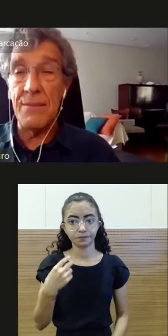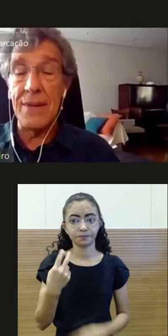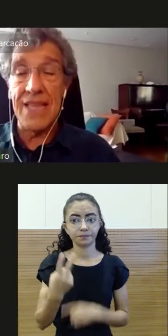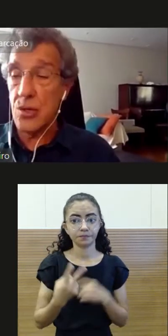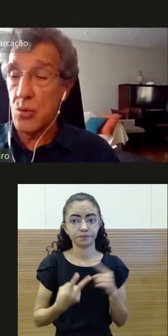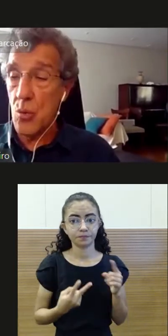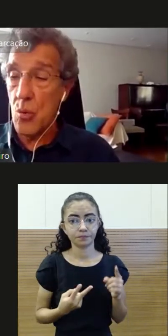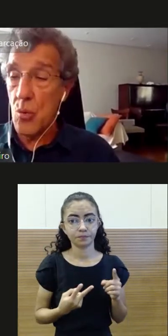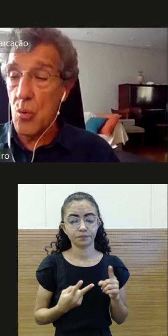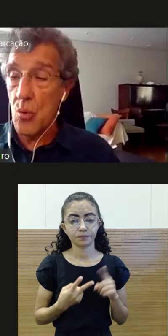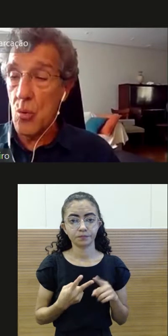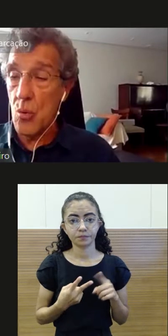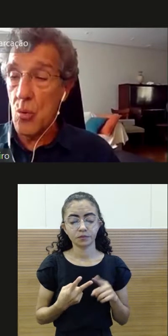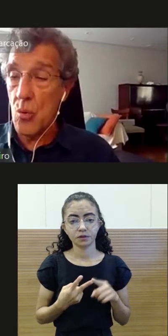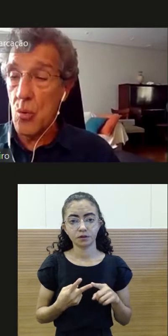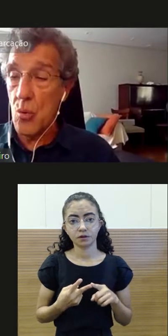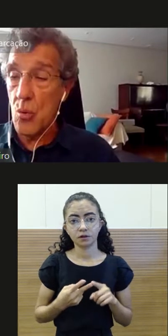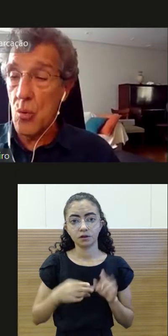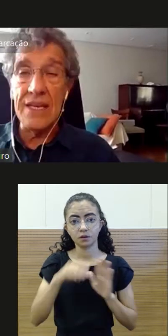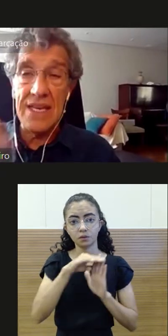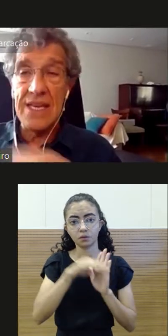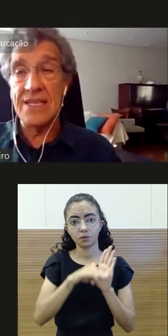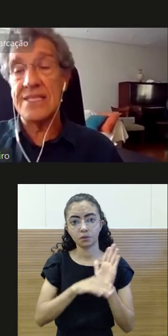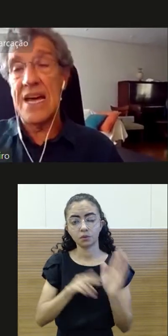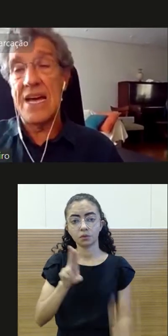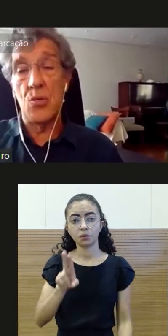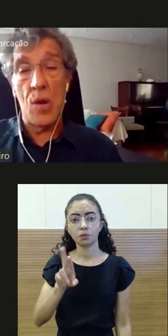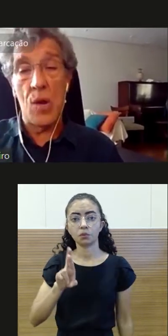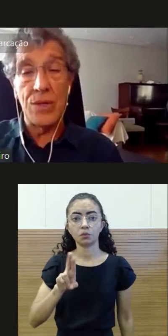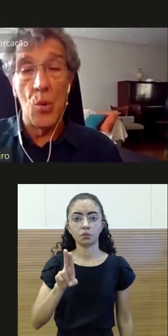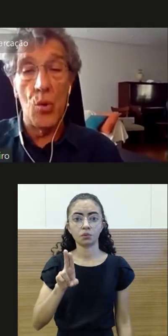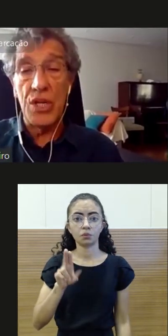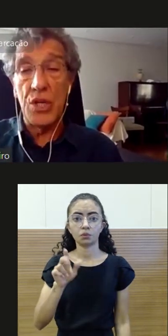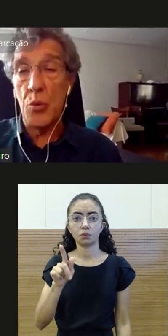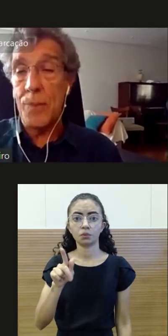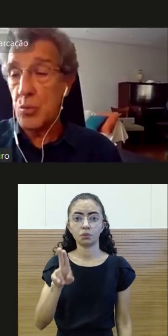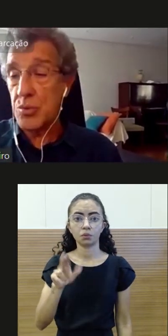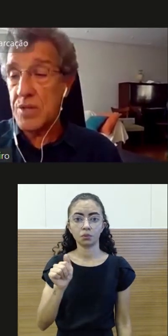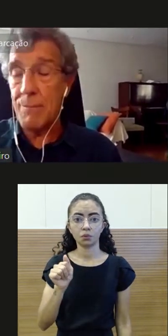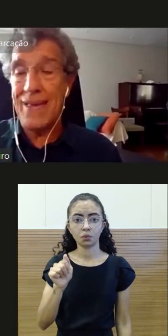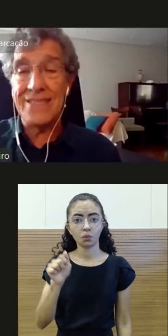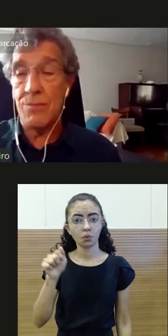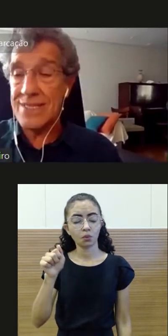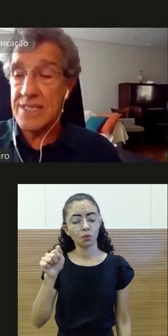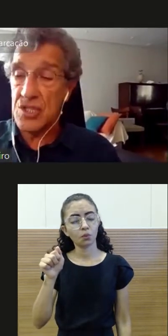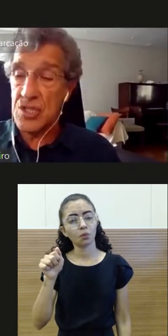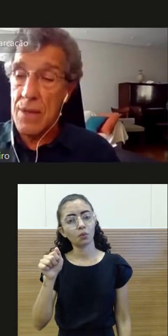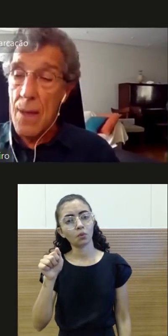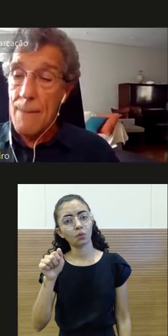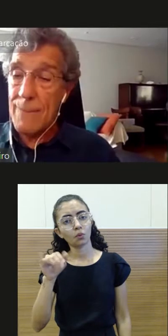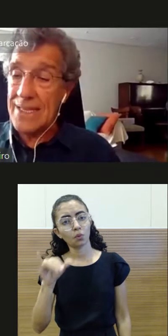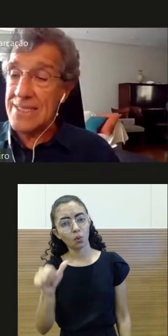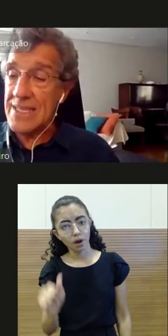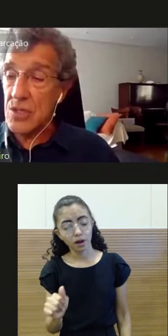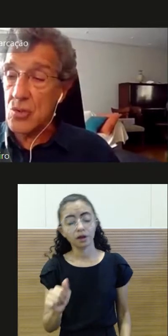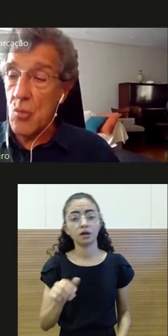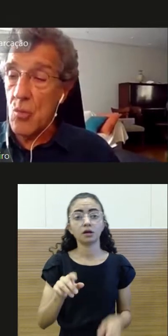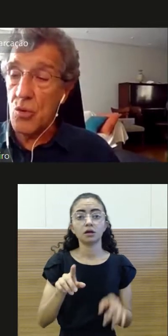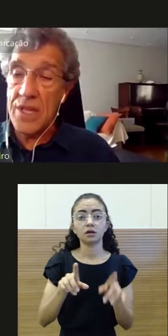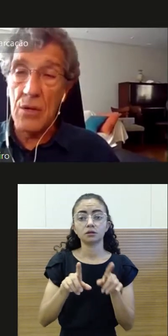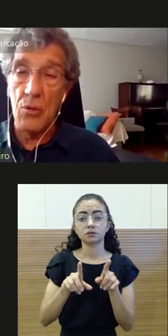And following that, we had in terms of the guidelines from Uruguay,